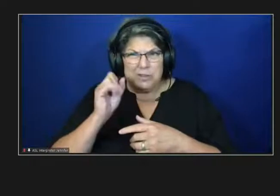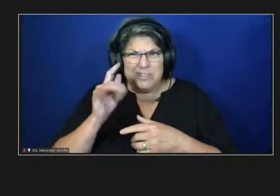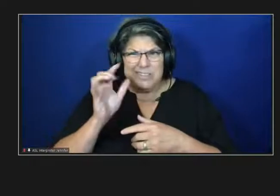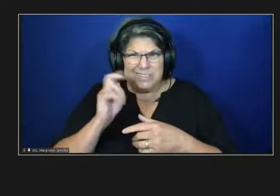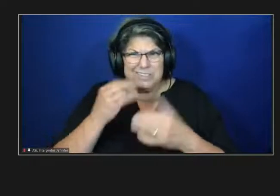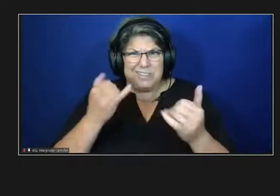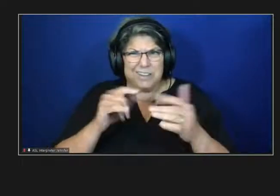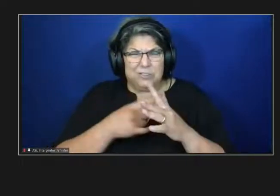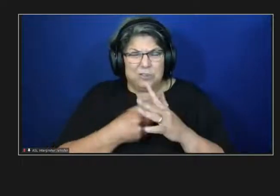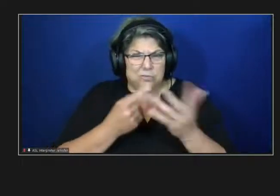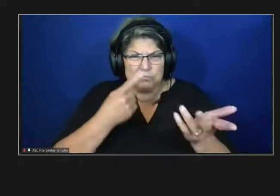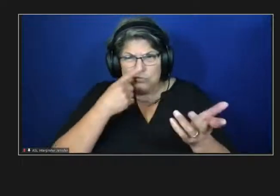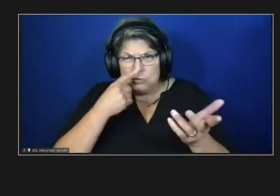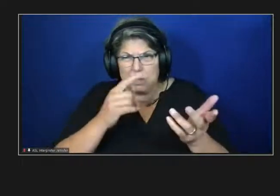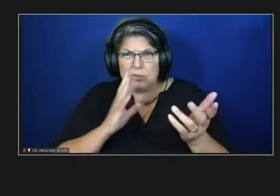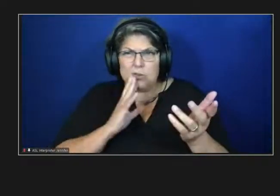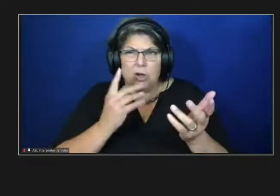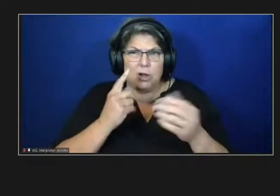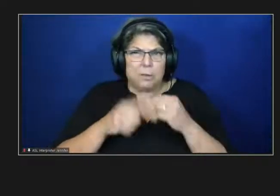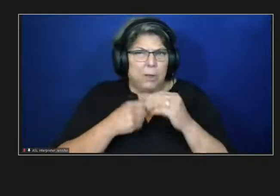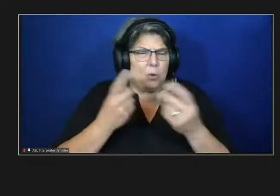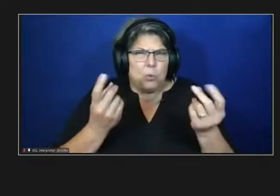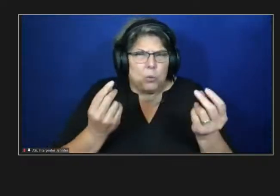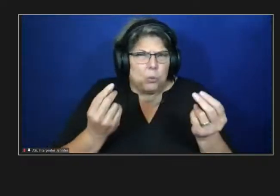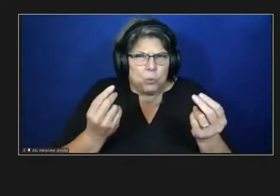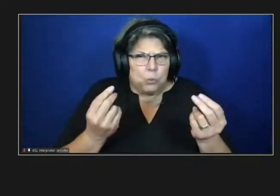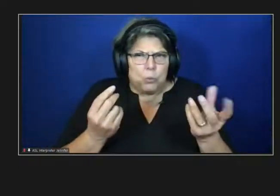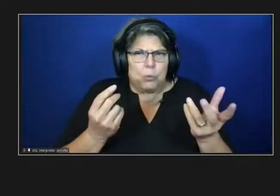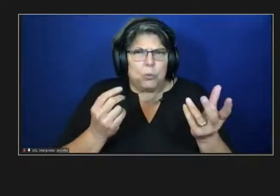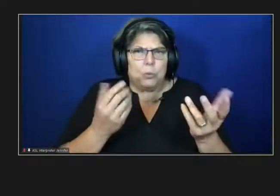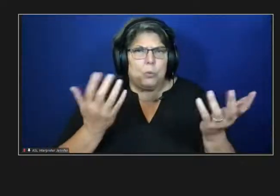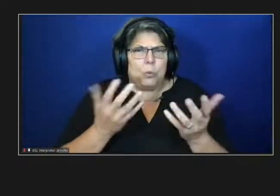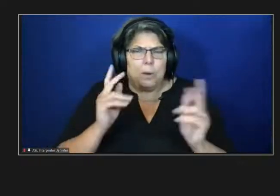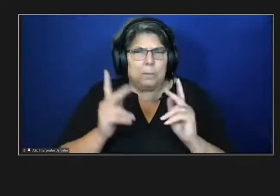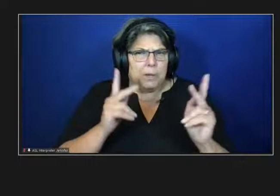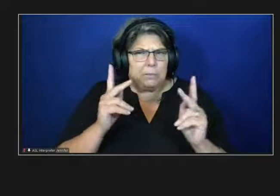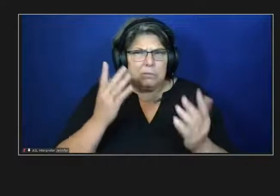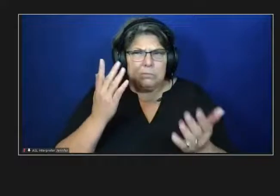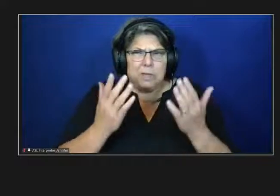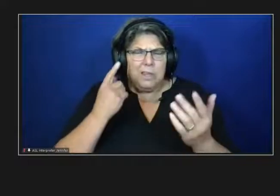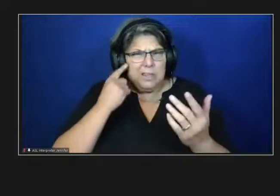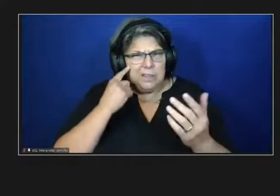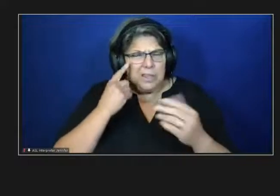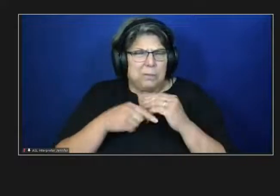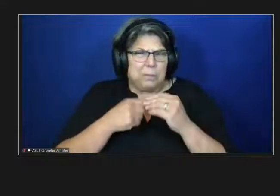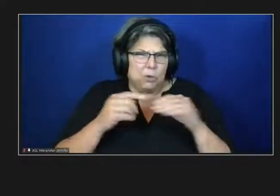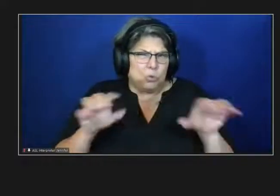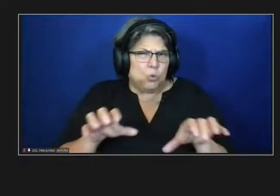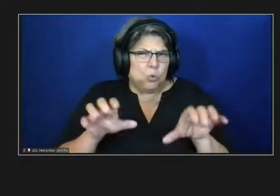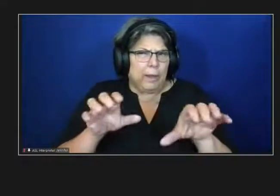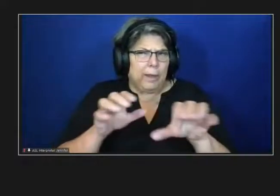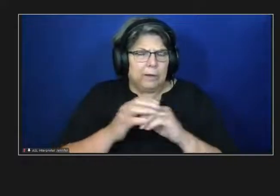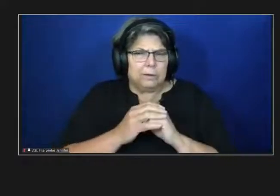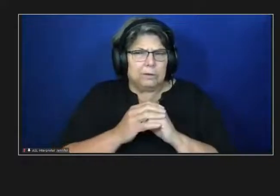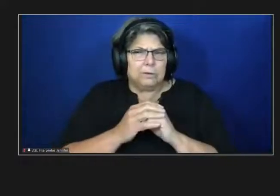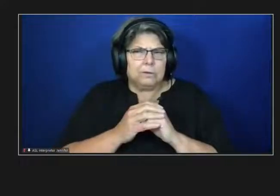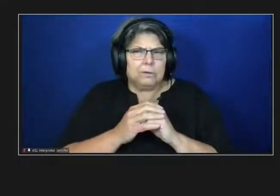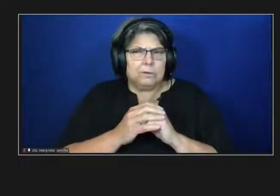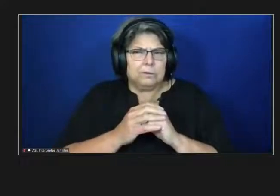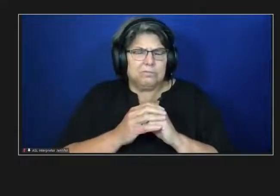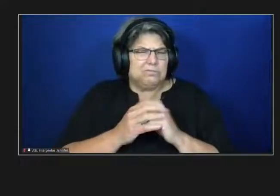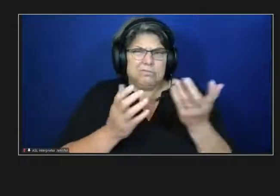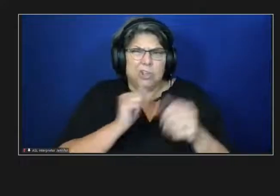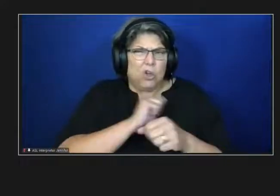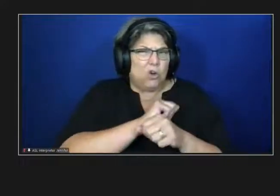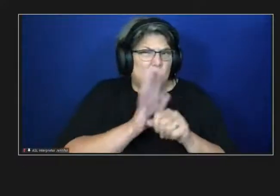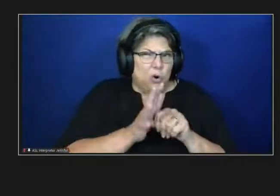willing to speak to kinds of things that people might want to consider adopting, even as the cases